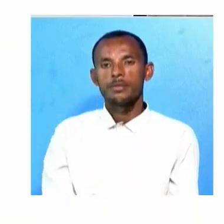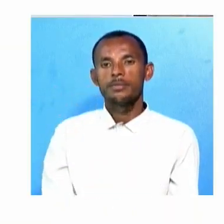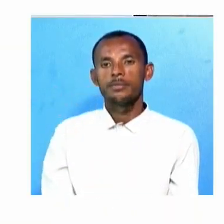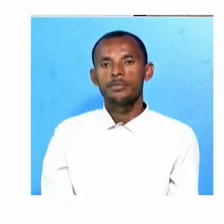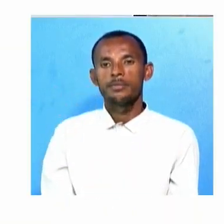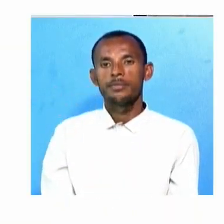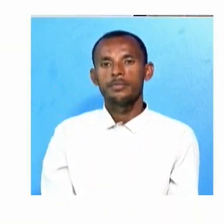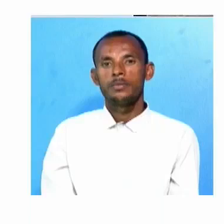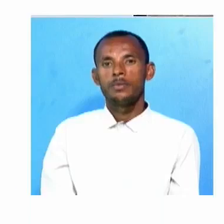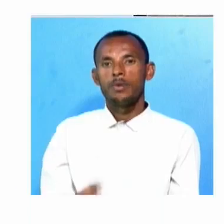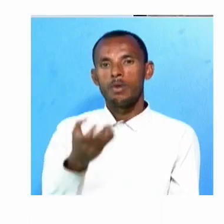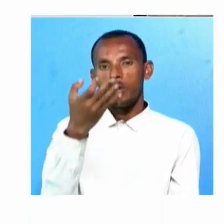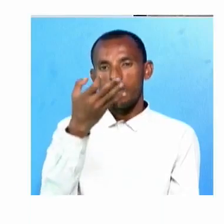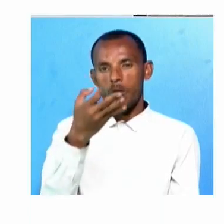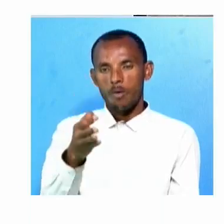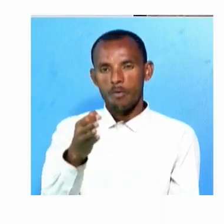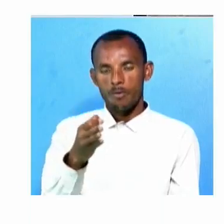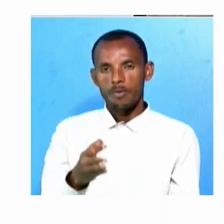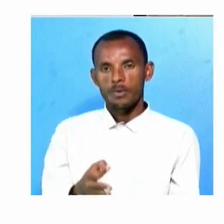of